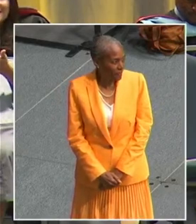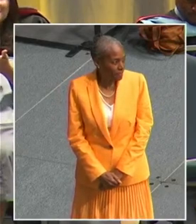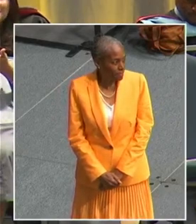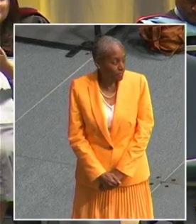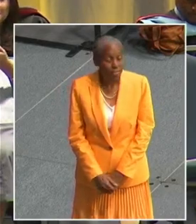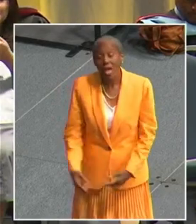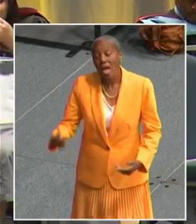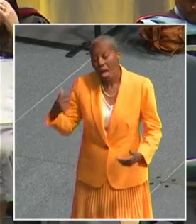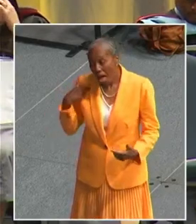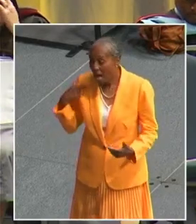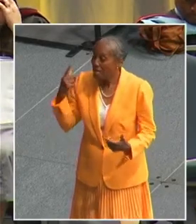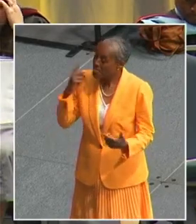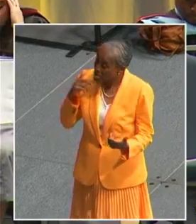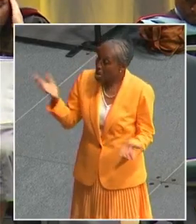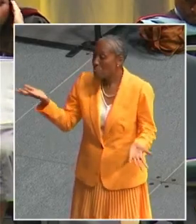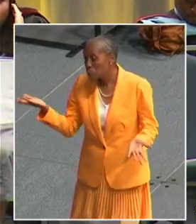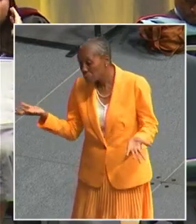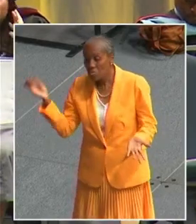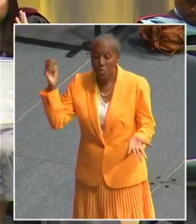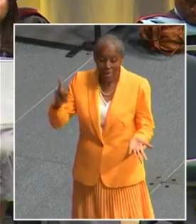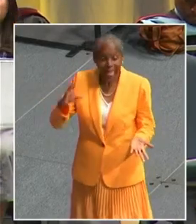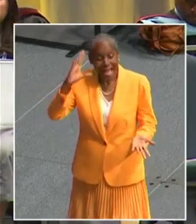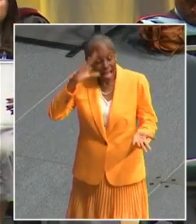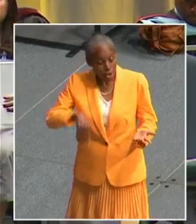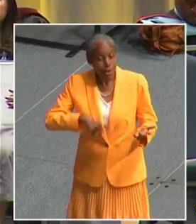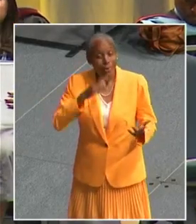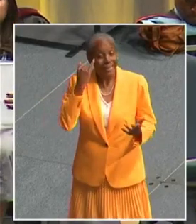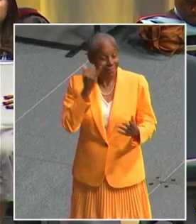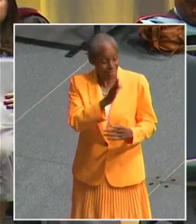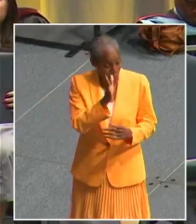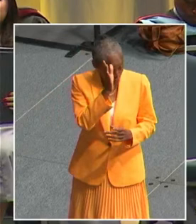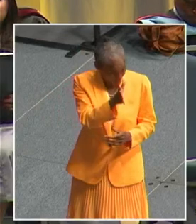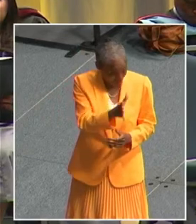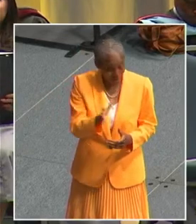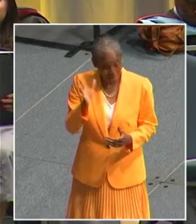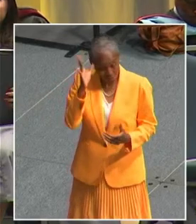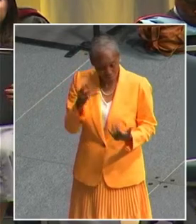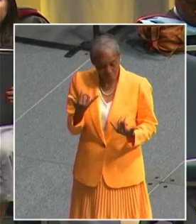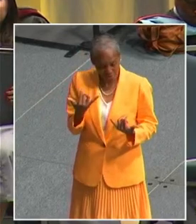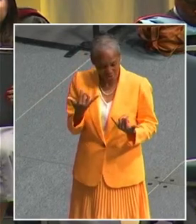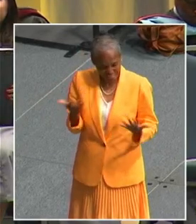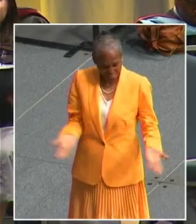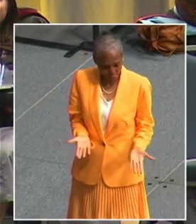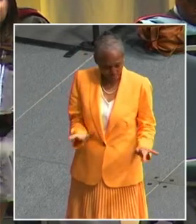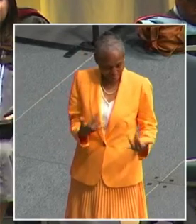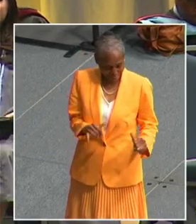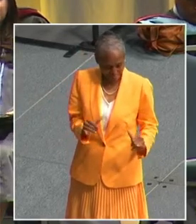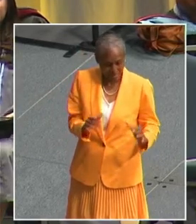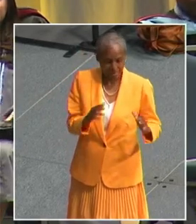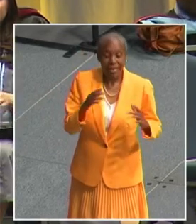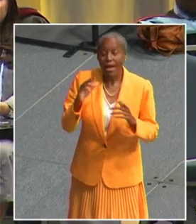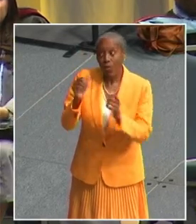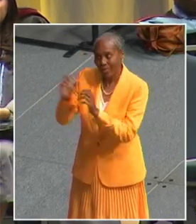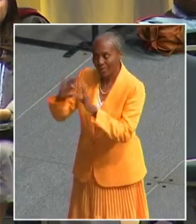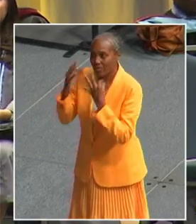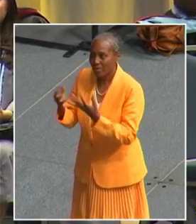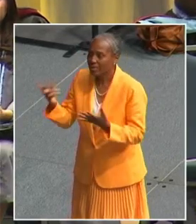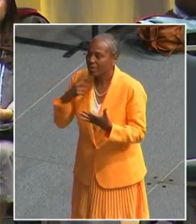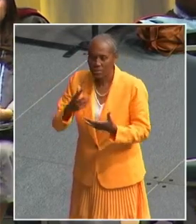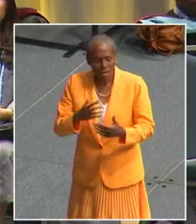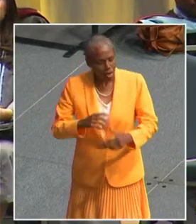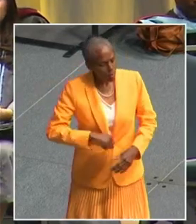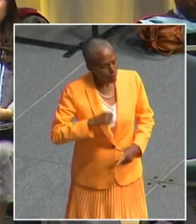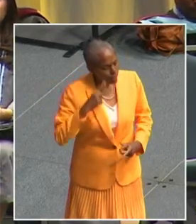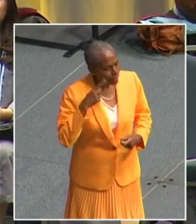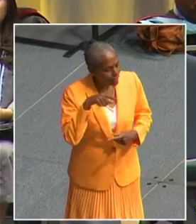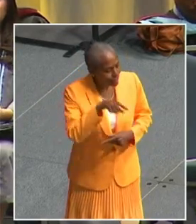So I think it's okay to say, I know if his grandfather and father were here today with the rest of his family, they would tell Zachary how proud they